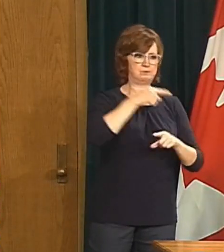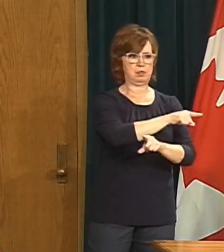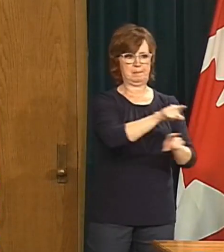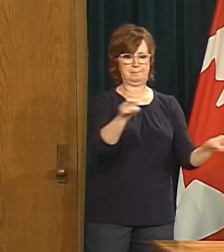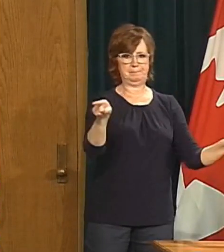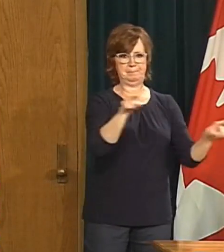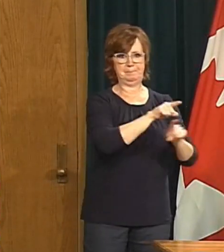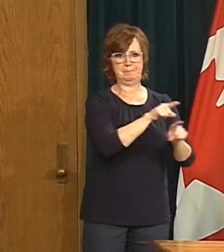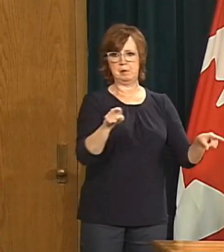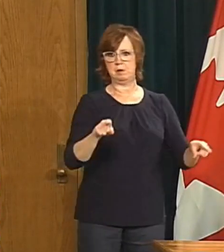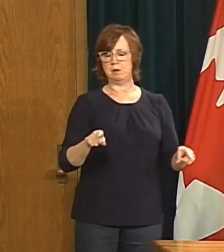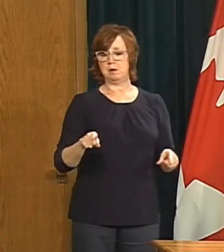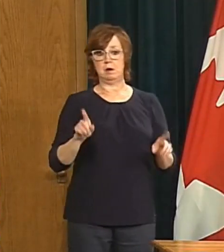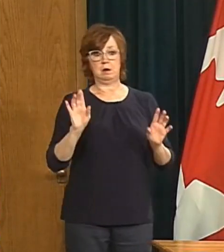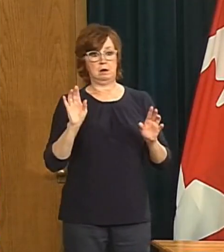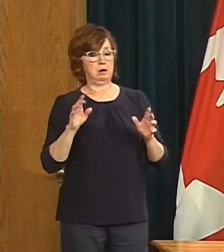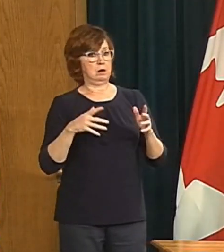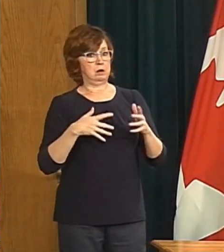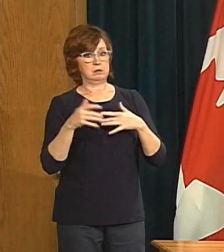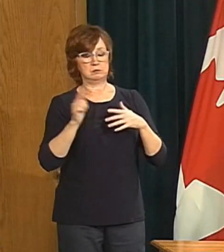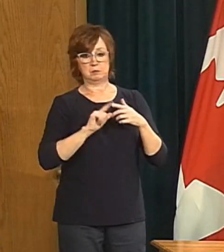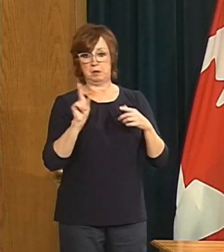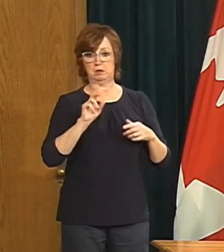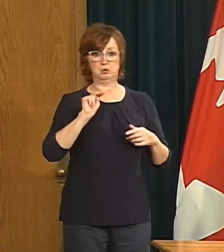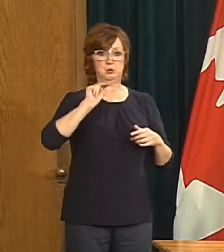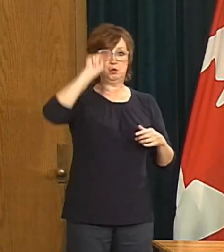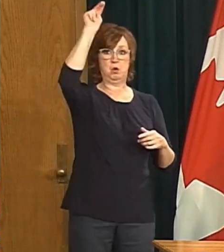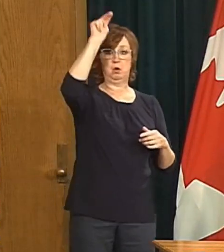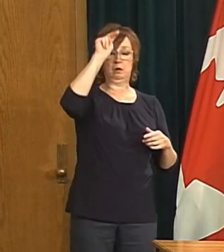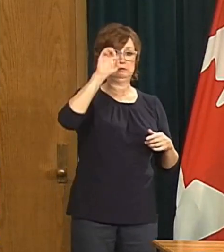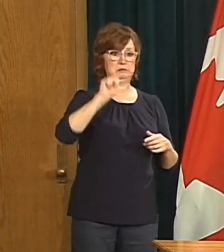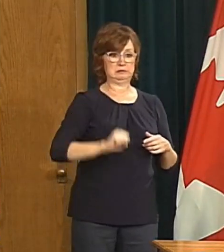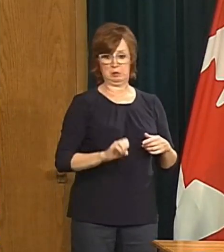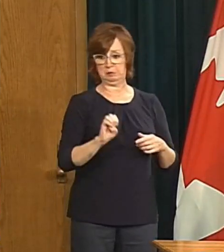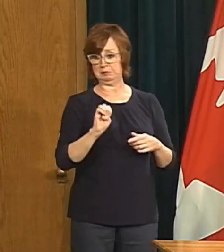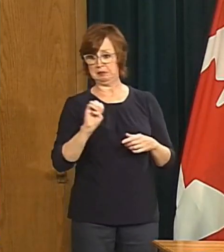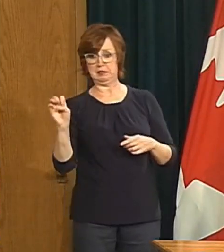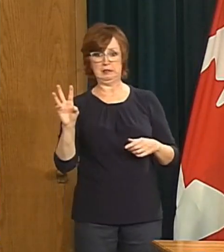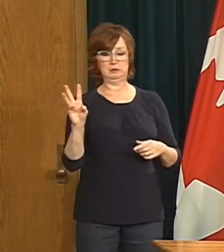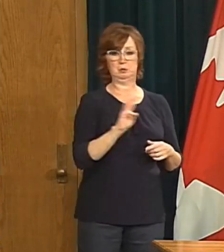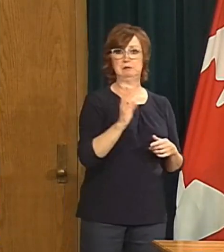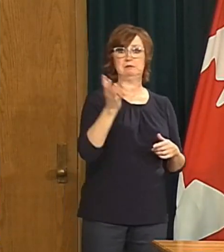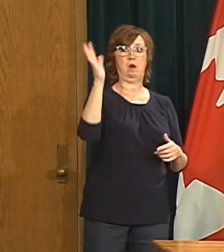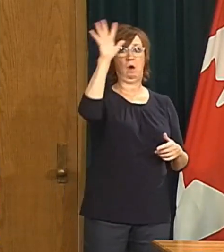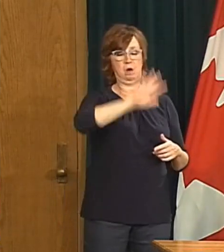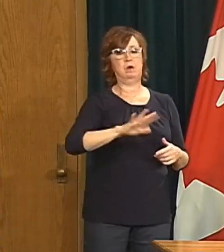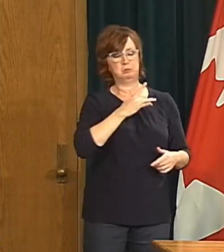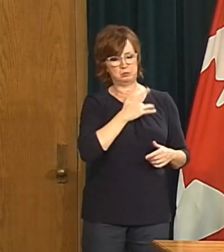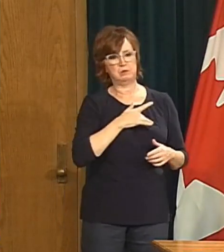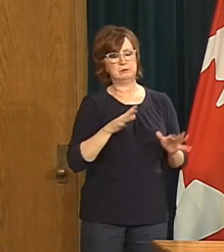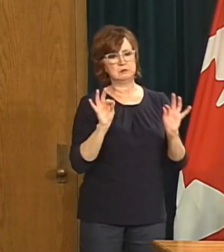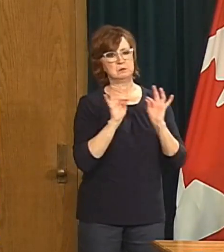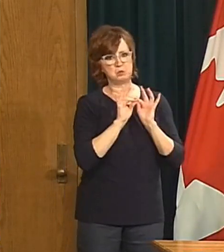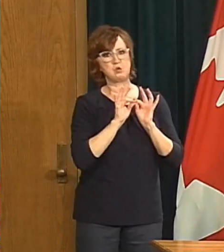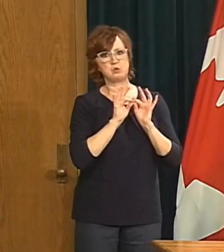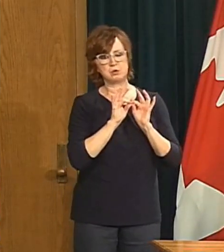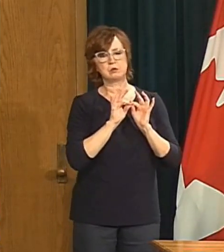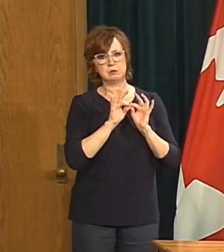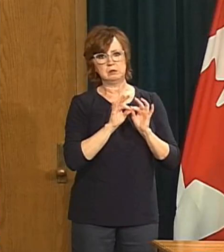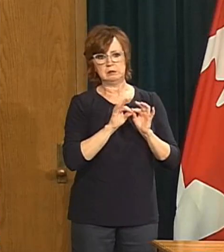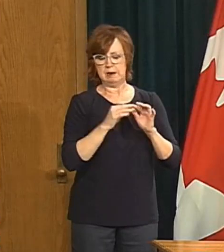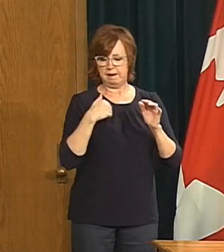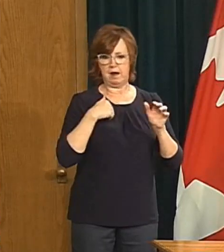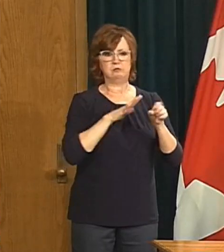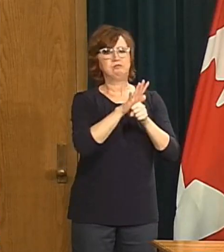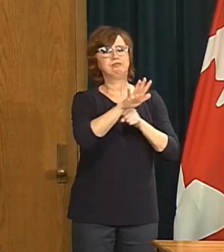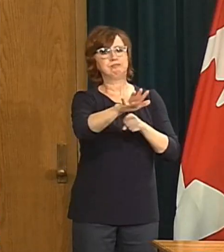is irrespective of whether you're in the north or the south or where you may be working. And today's announcements are further identification